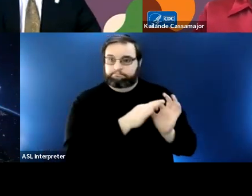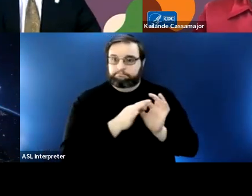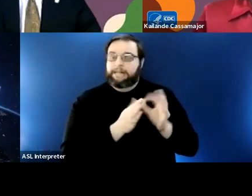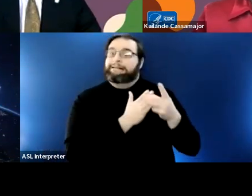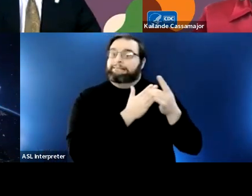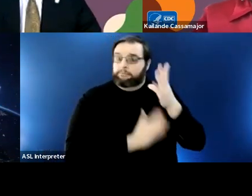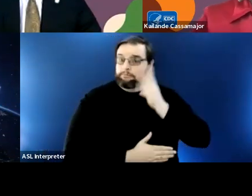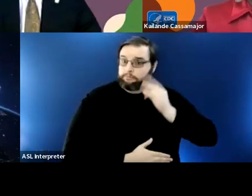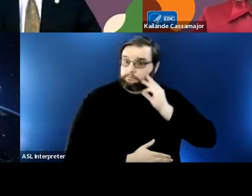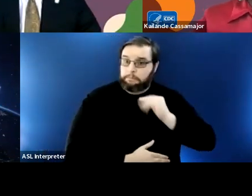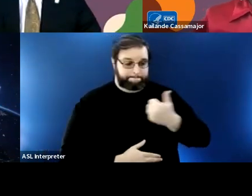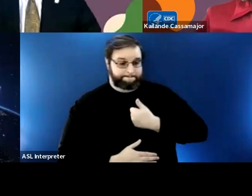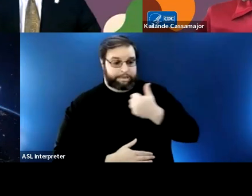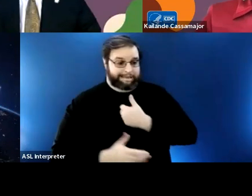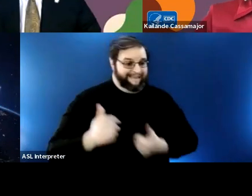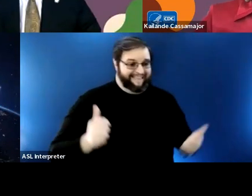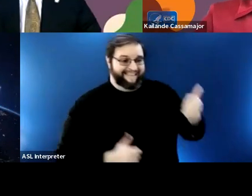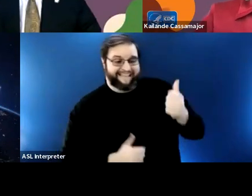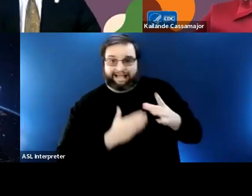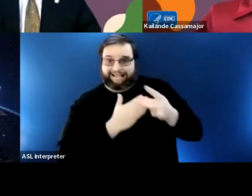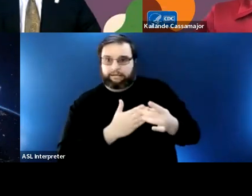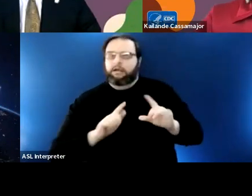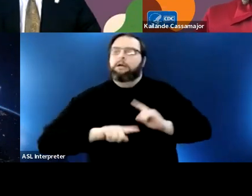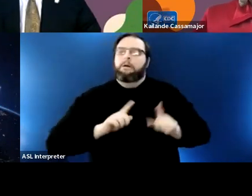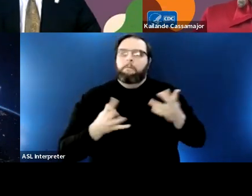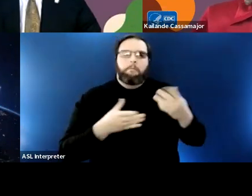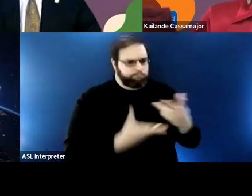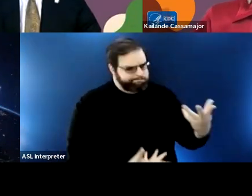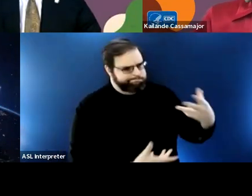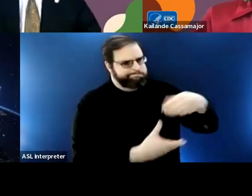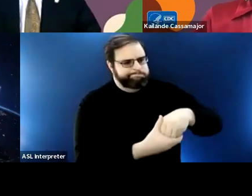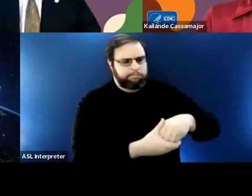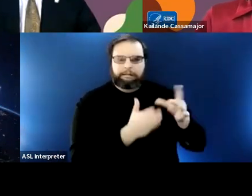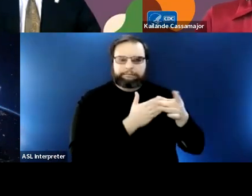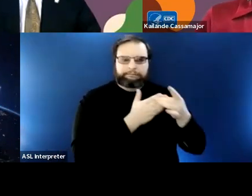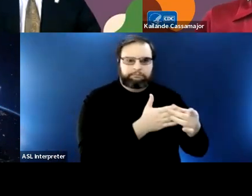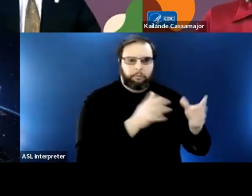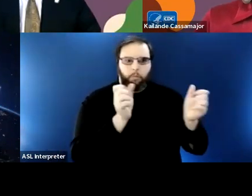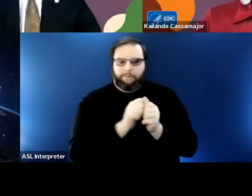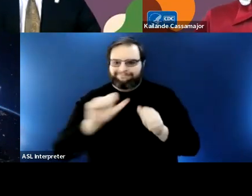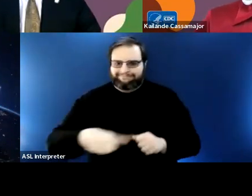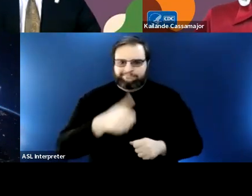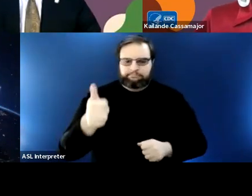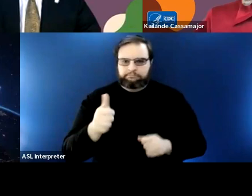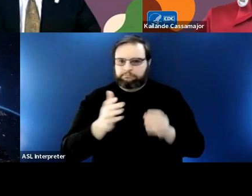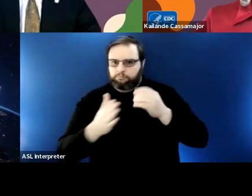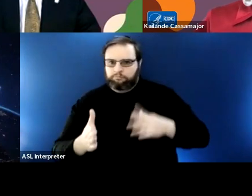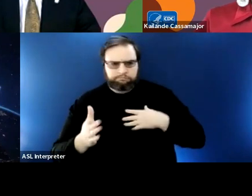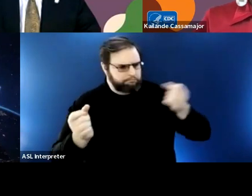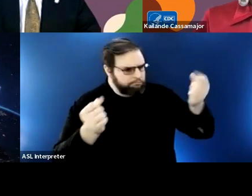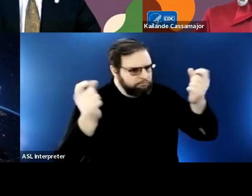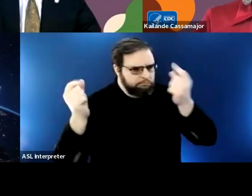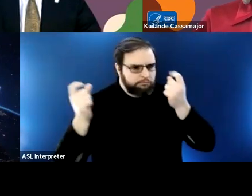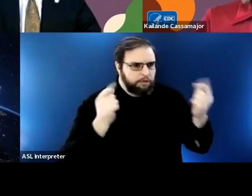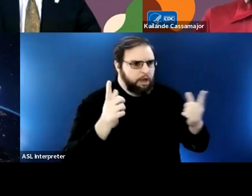experience, not that I headed the project or anything, but more so being a leader alongside other students really helped me understand the true